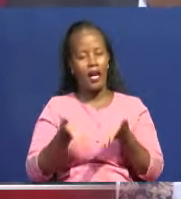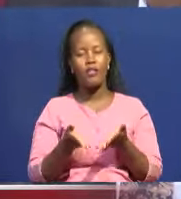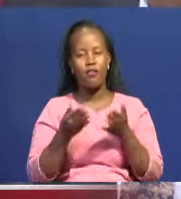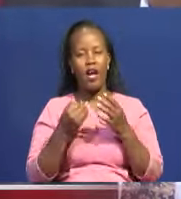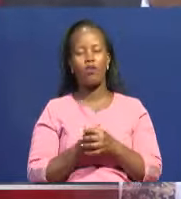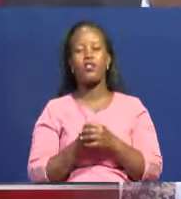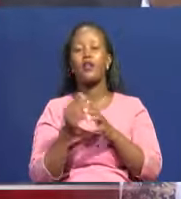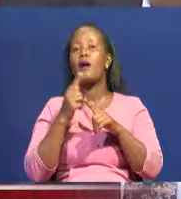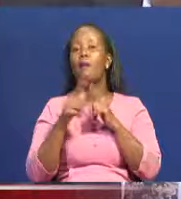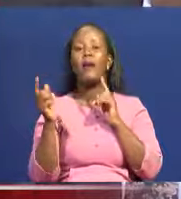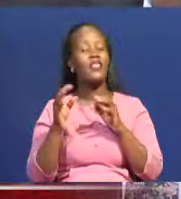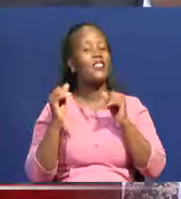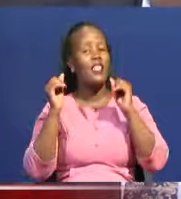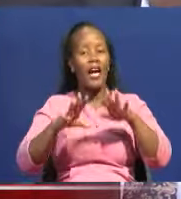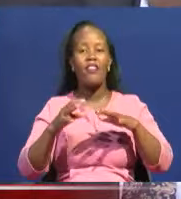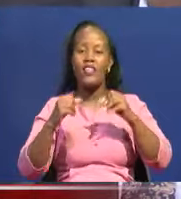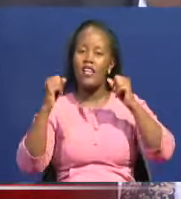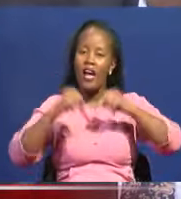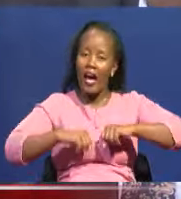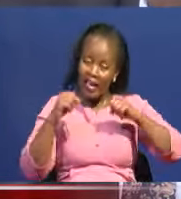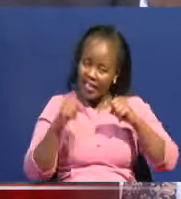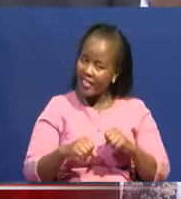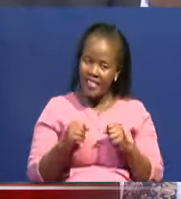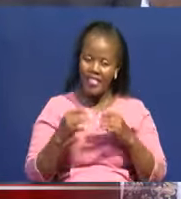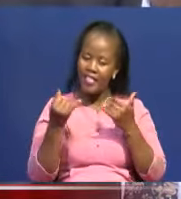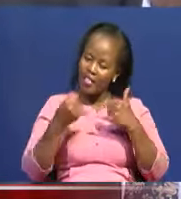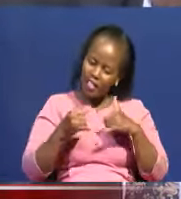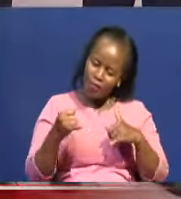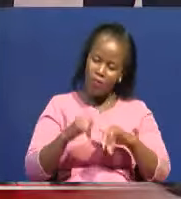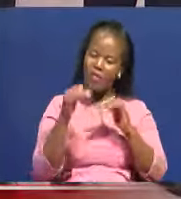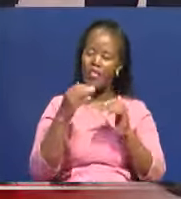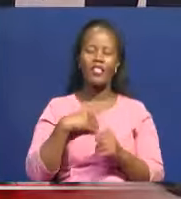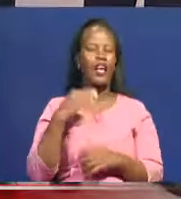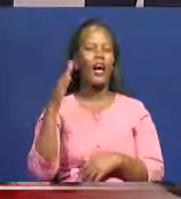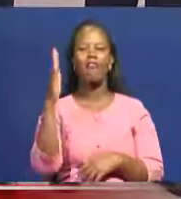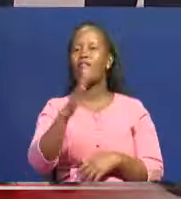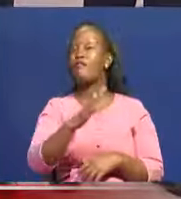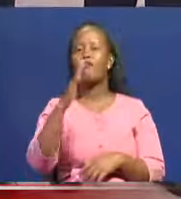that nothing that was agreed on has ever been implemented.